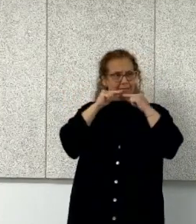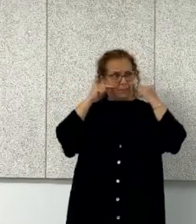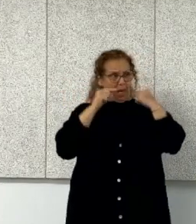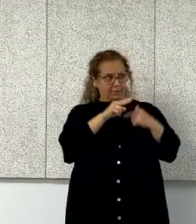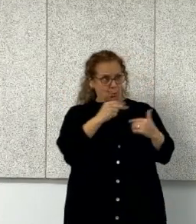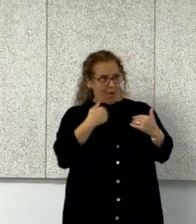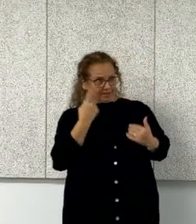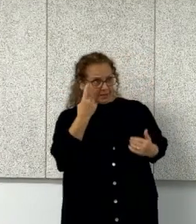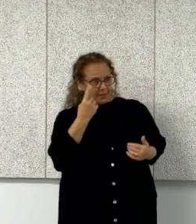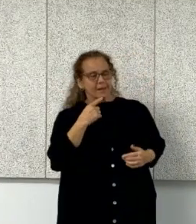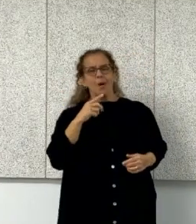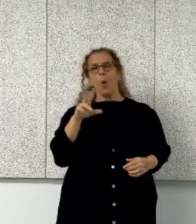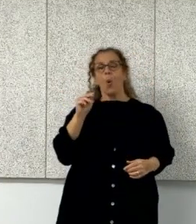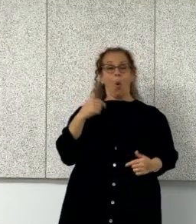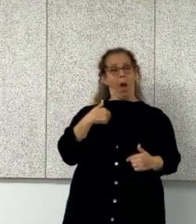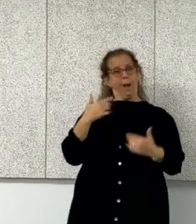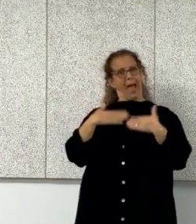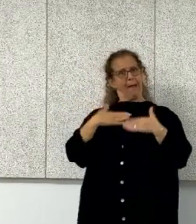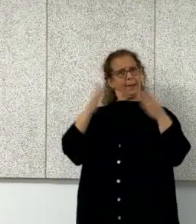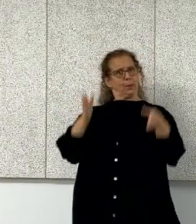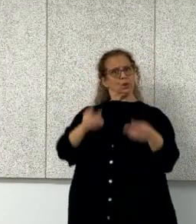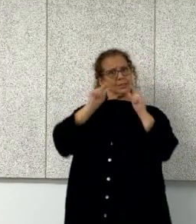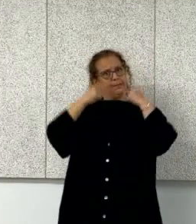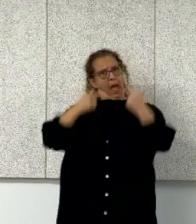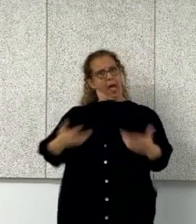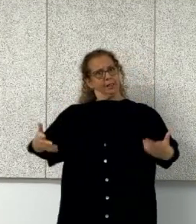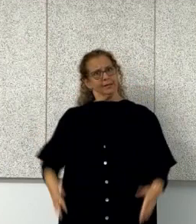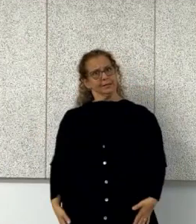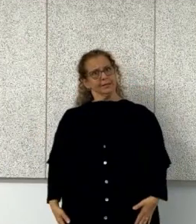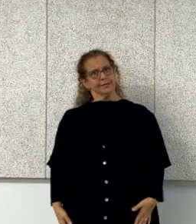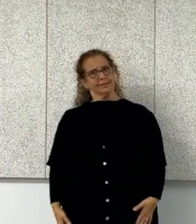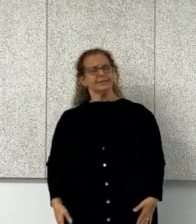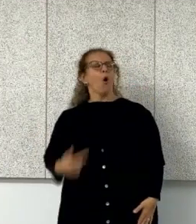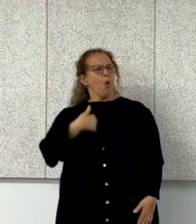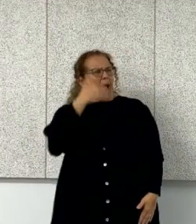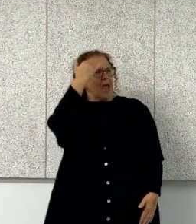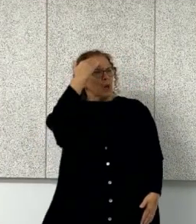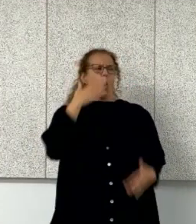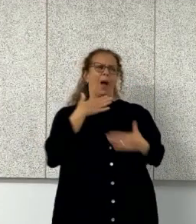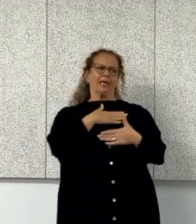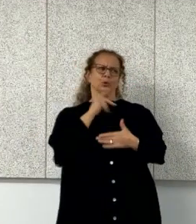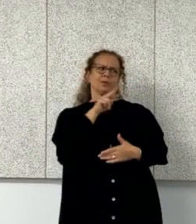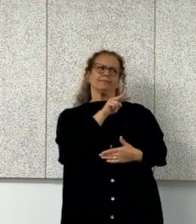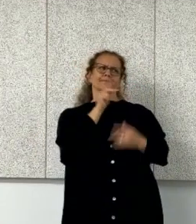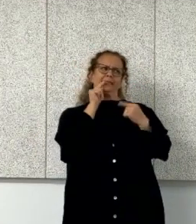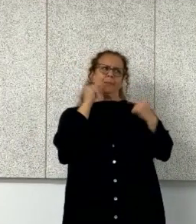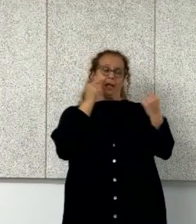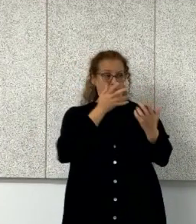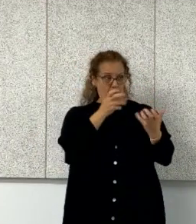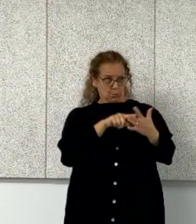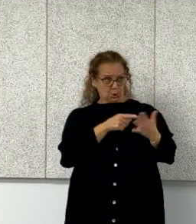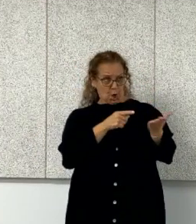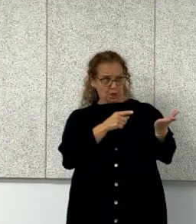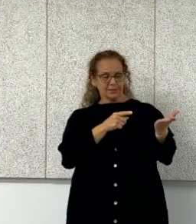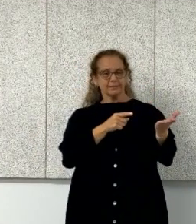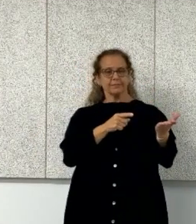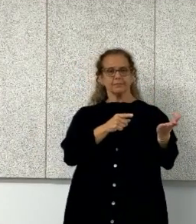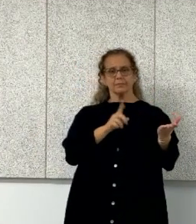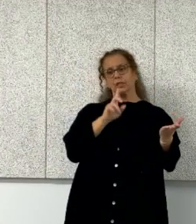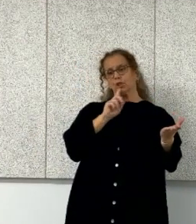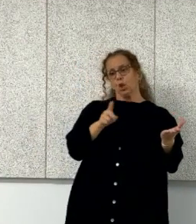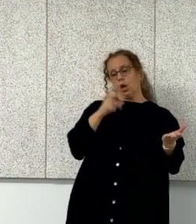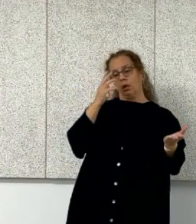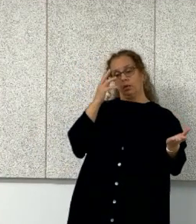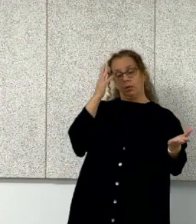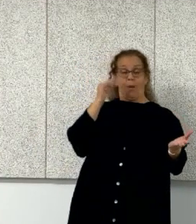one. I know you do. I'm just a happy person. I know. I enjoy it. You want to start? I'll start. I mean, what the